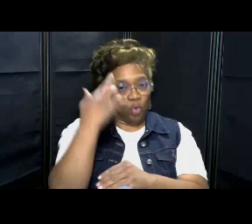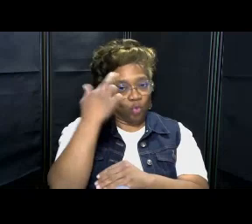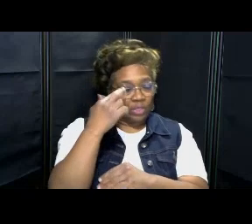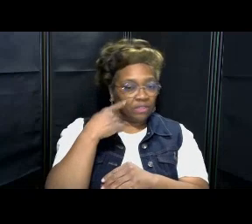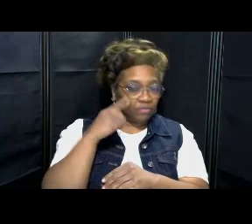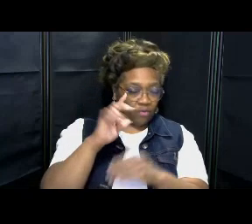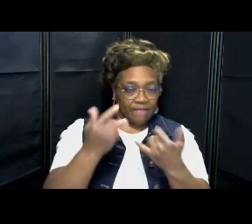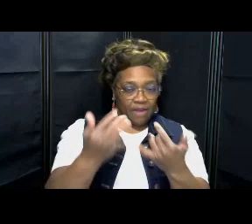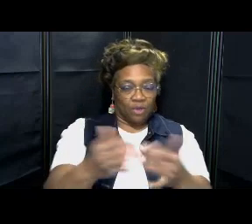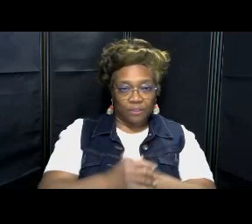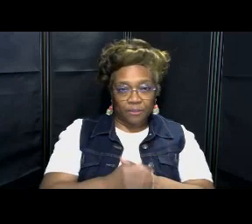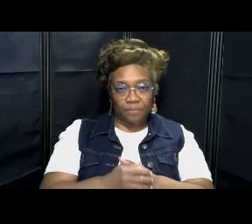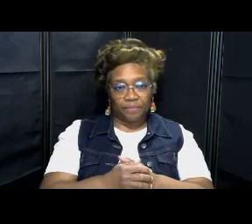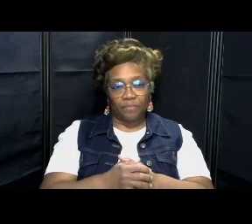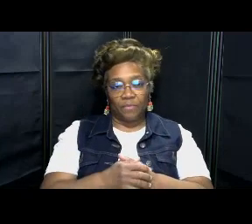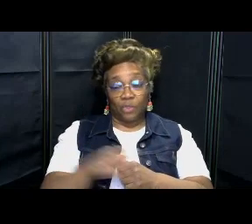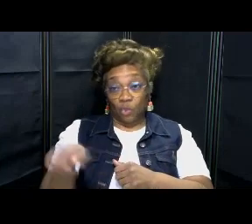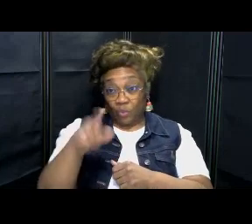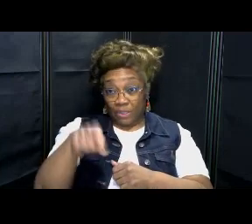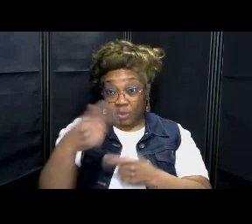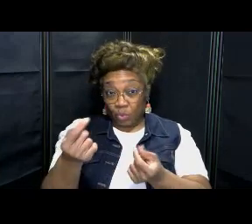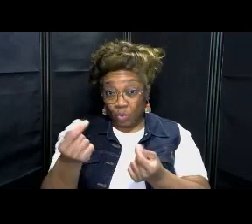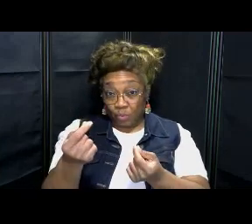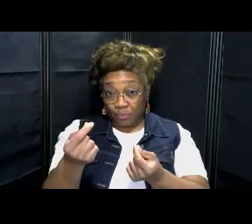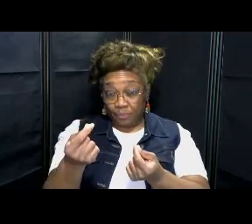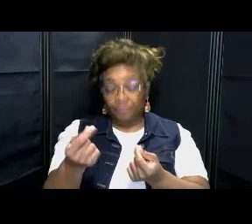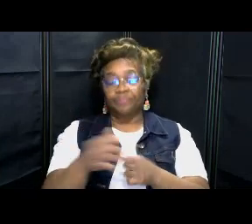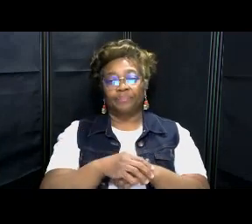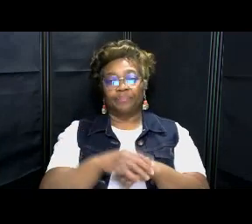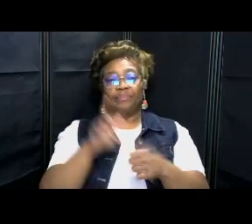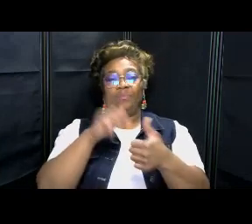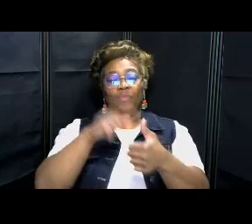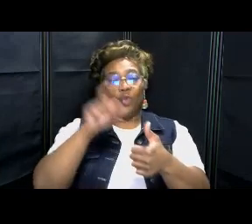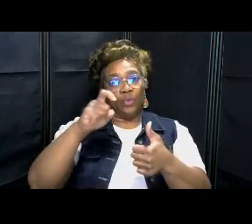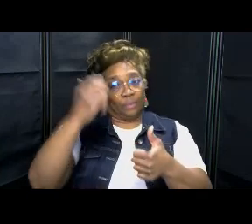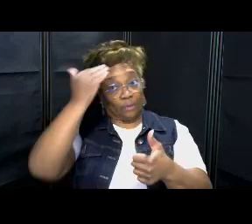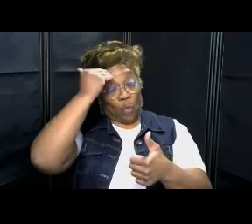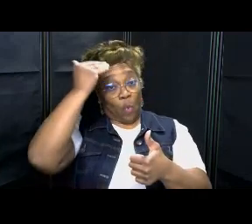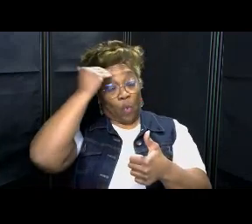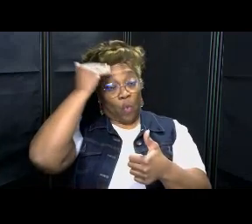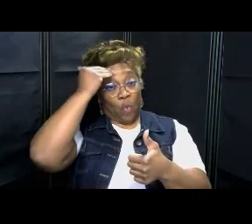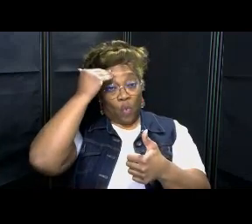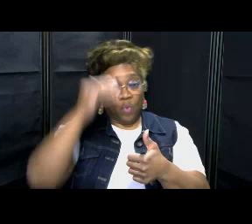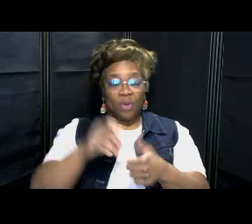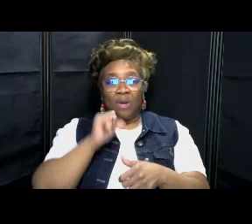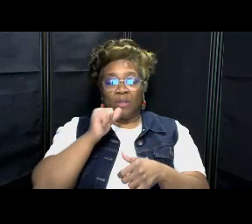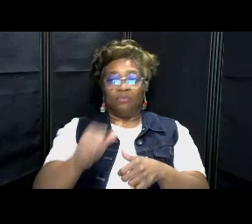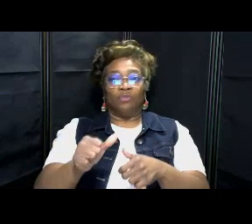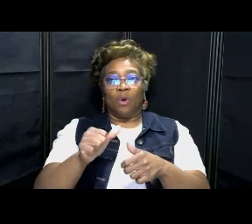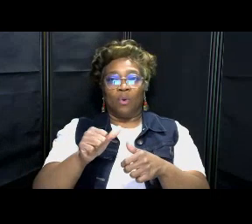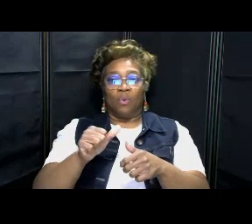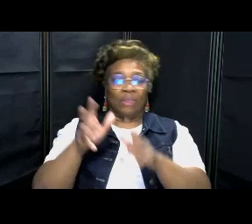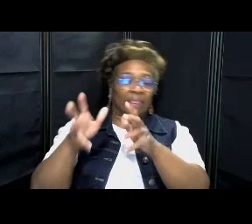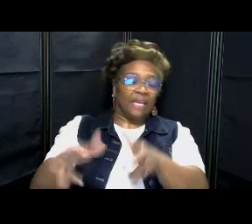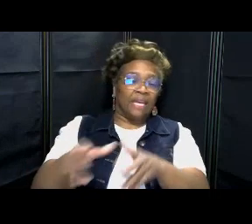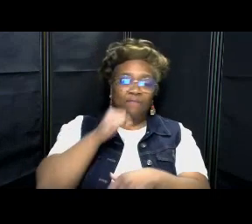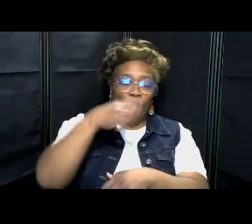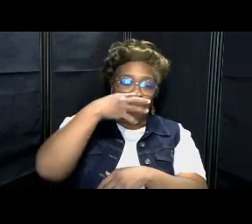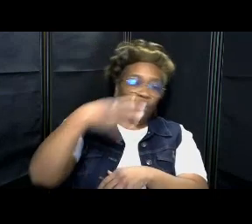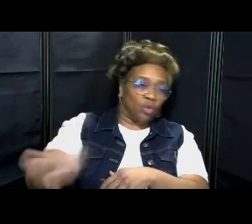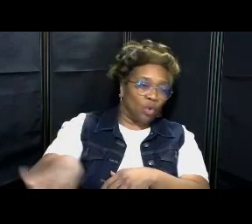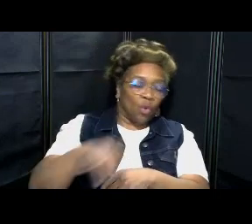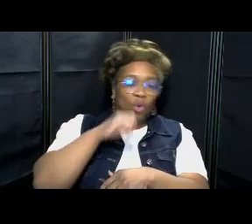So what do I need you to do? These are your cooking tips. A, I need you to be alert. Careless cook, distracted cookers, those are the number one reason why